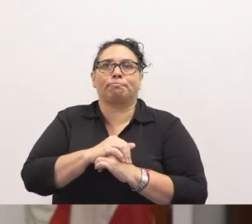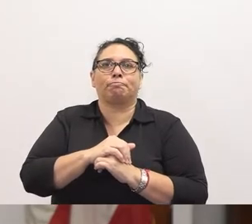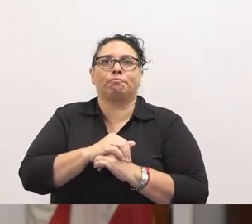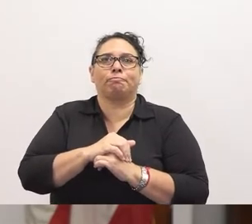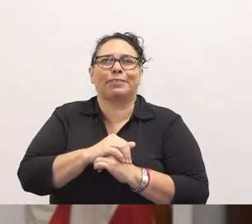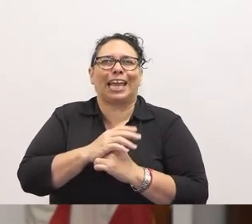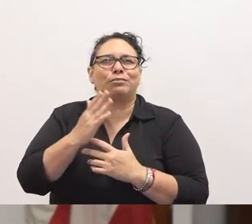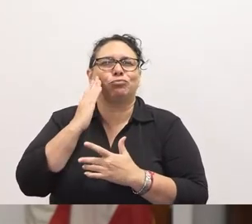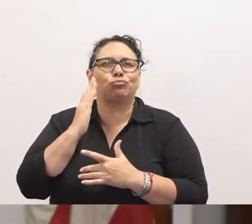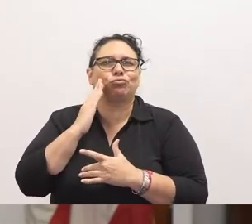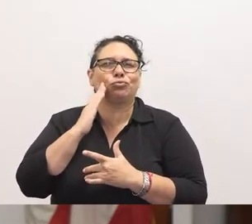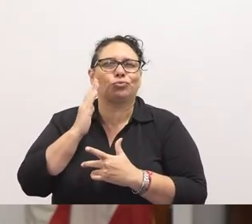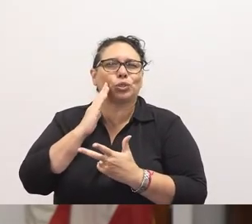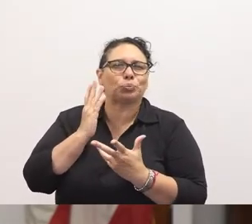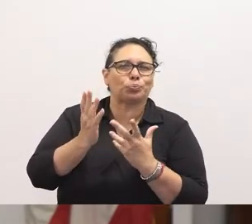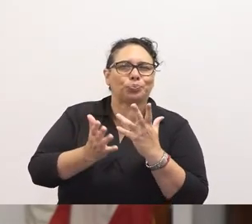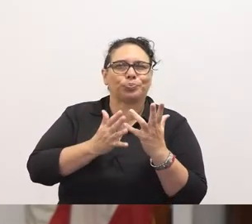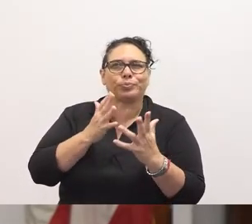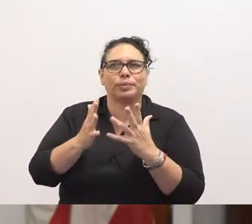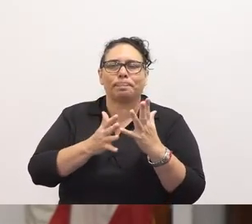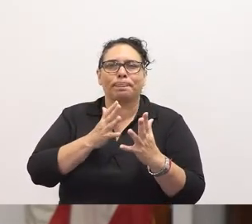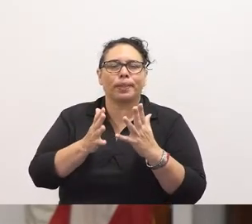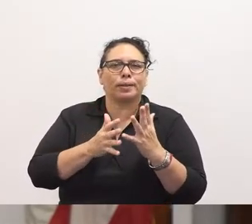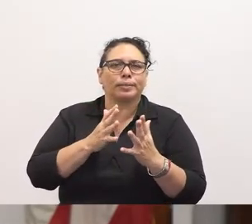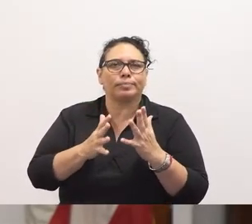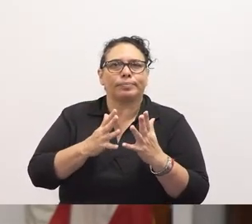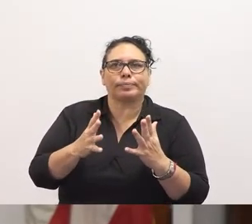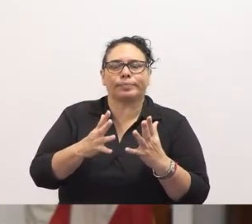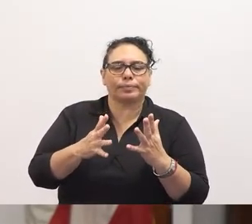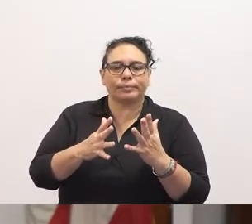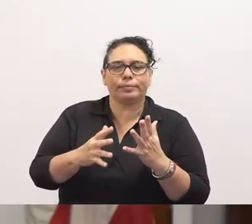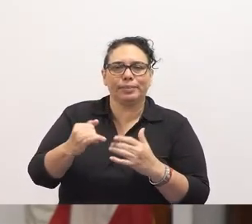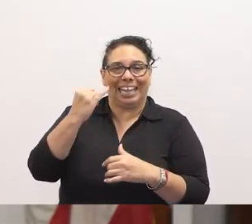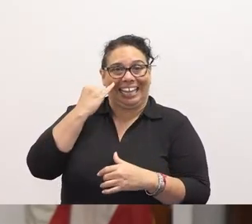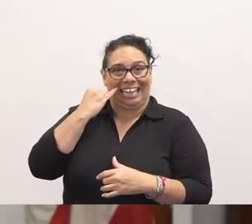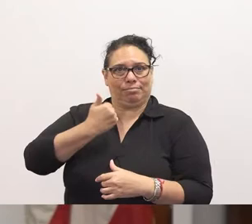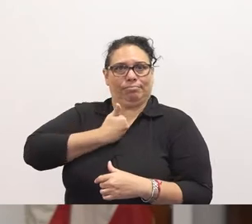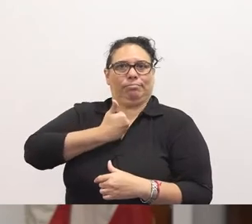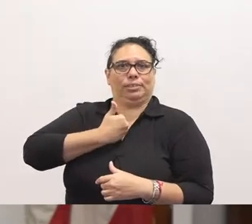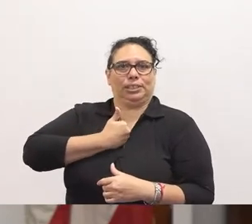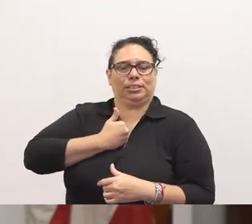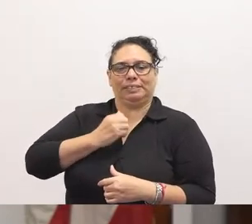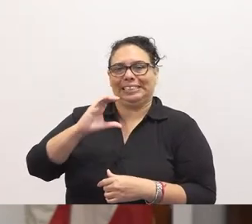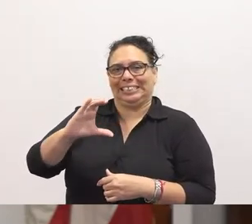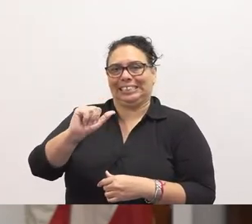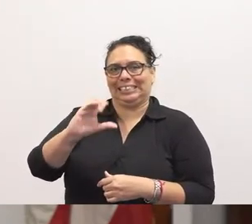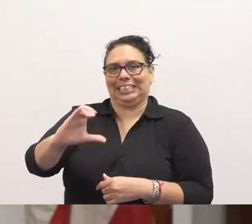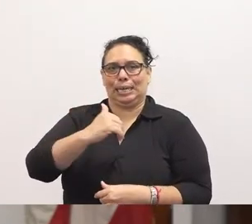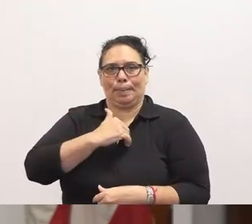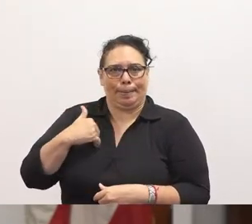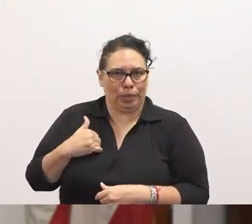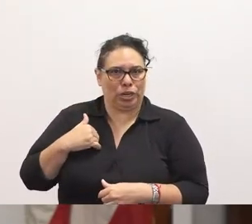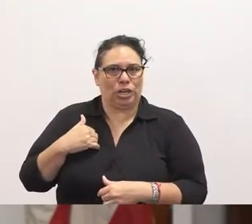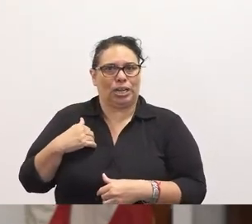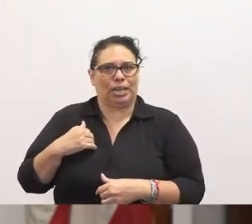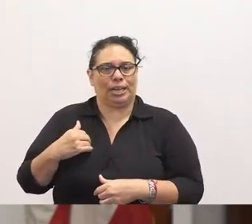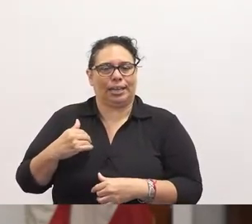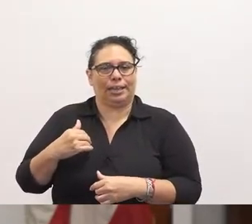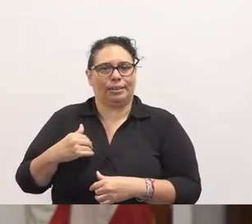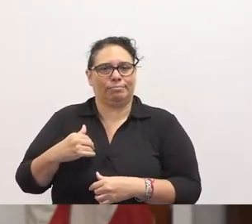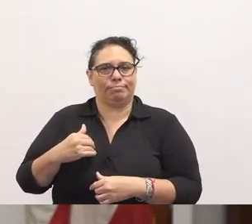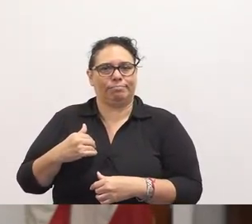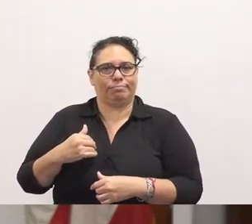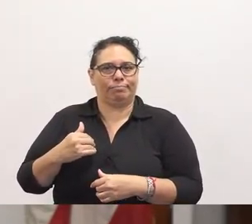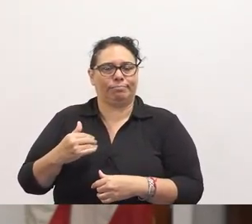the underlying and underpinning of, if I'm a CAC member and I show up at next